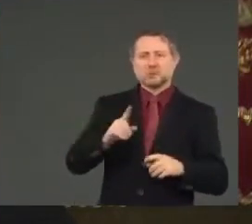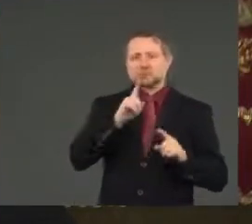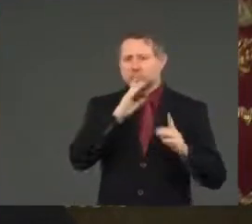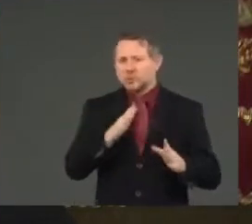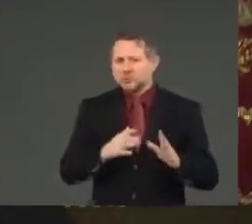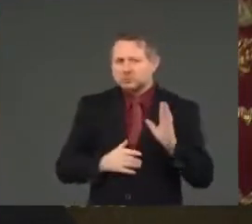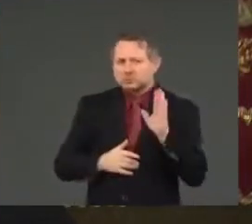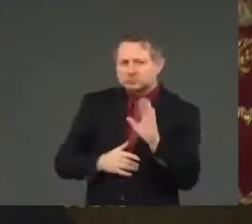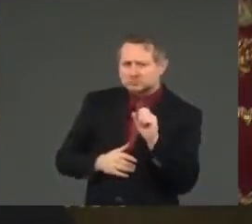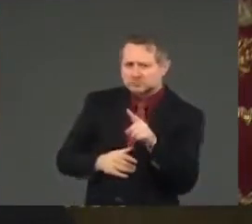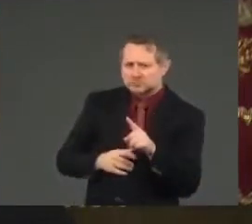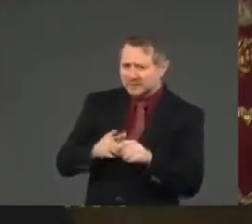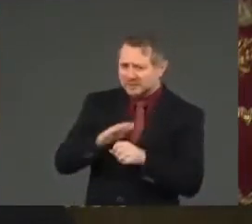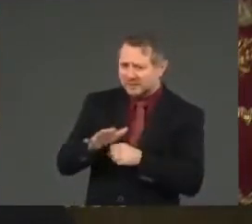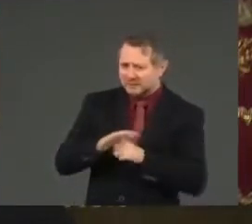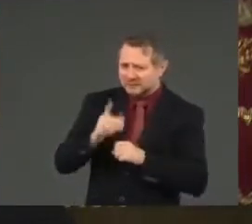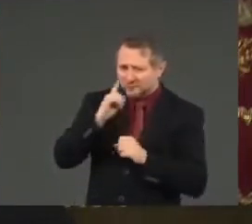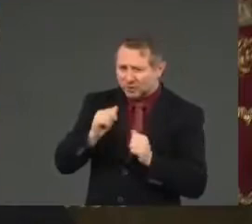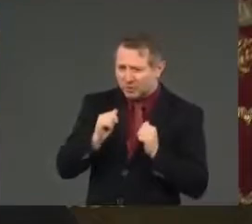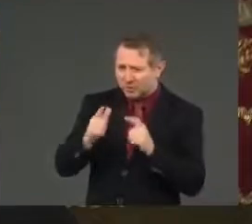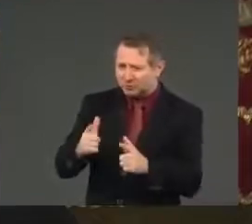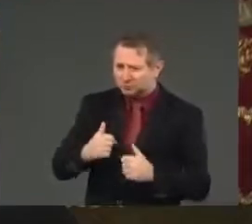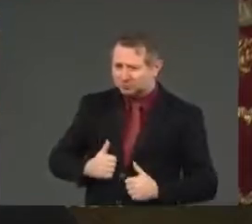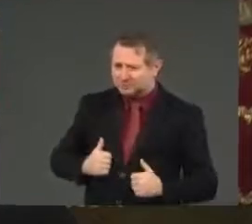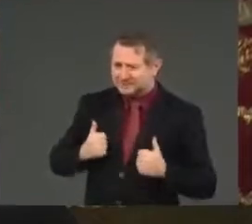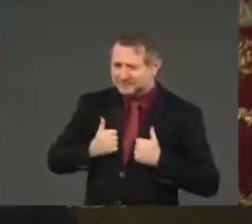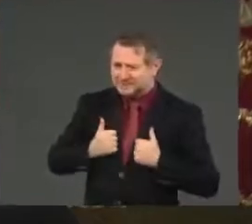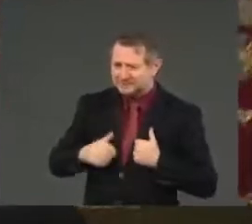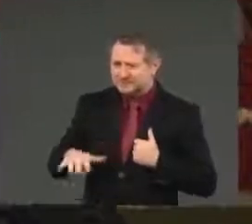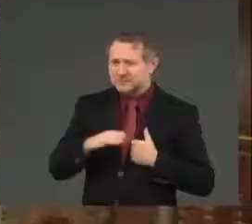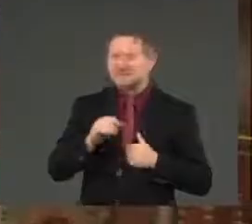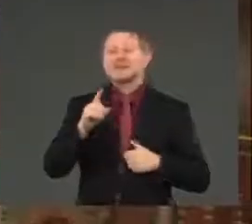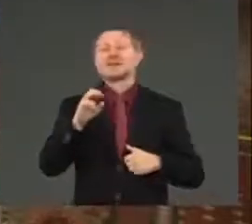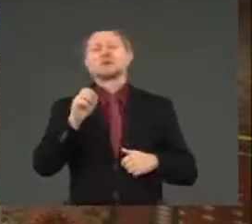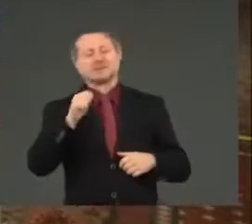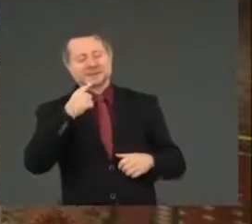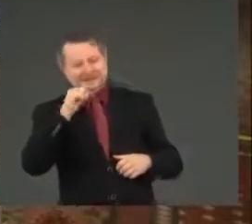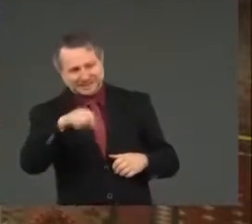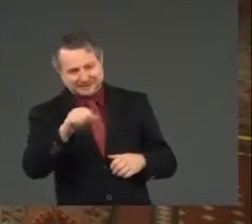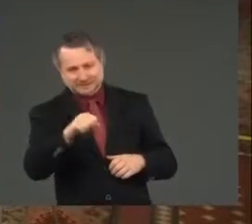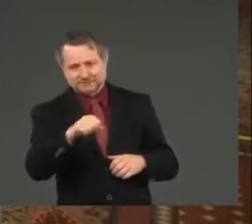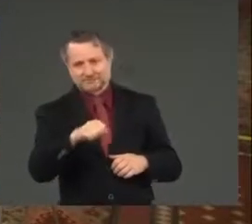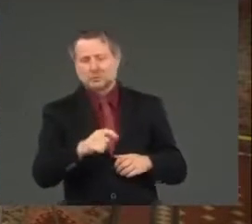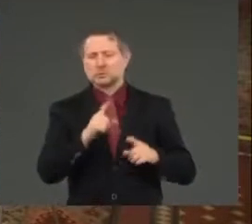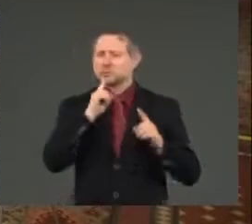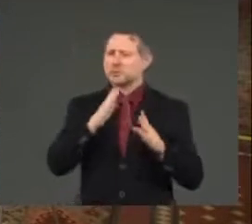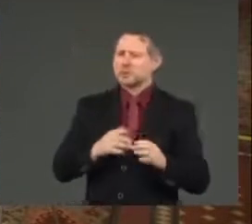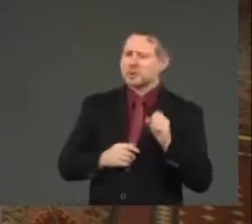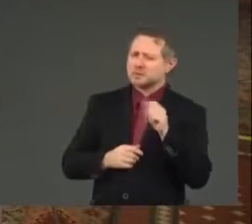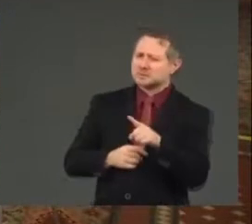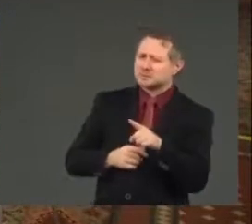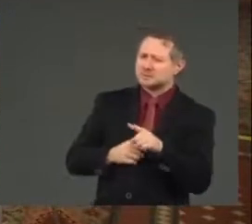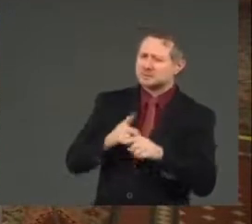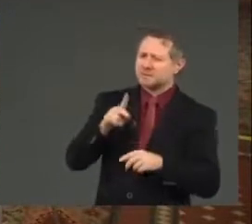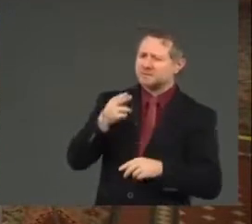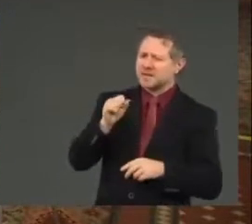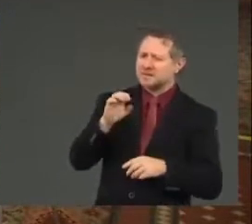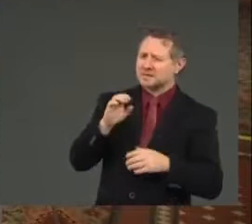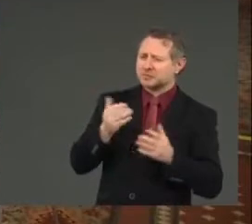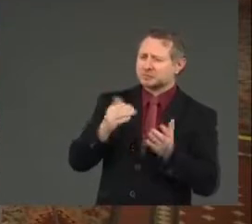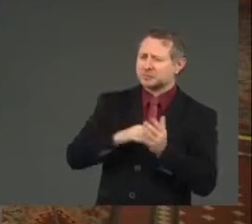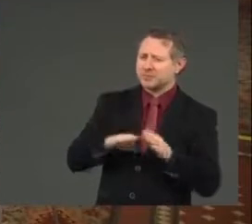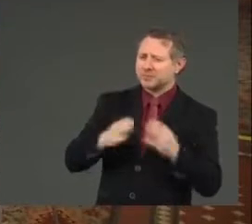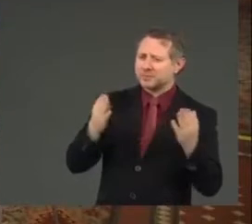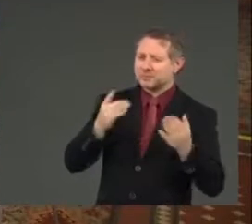resident? Yes. Yes. Governor, my nation has a phased reopening plan for its casinos to